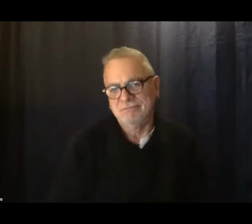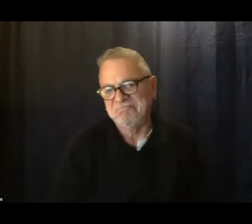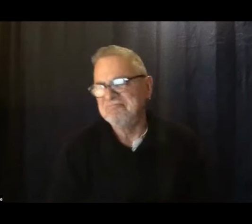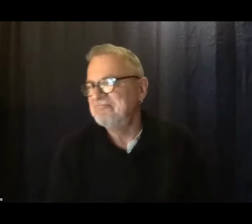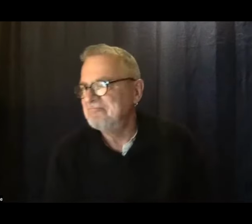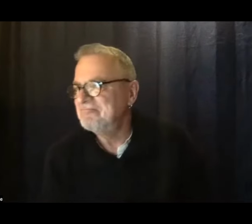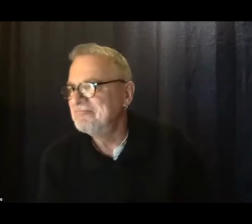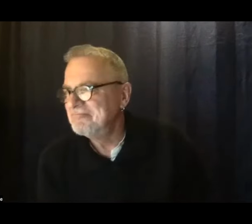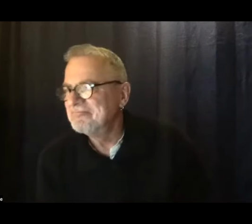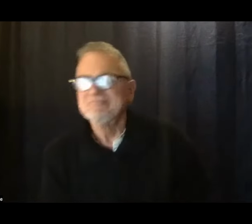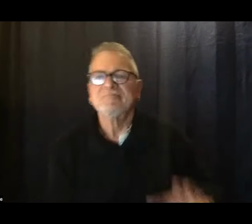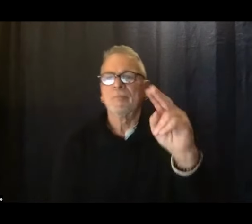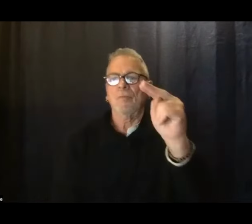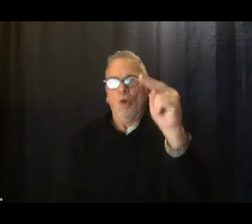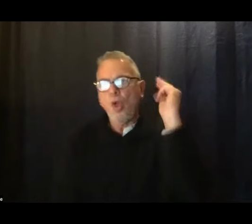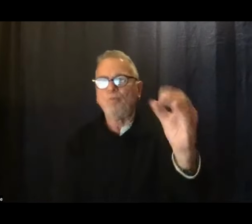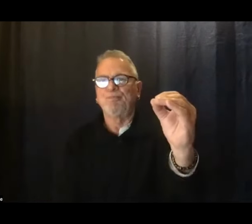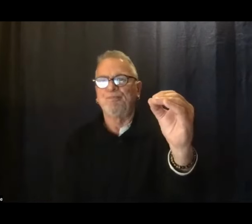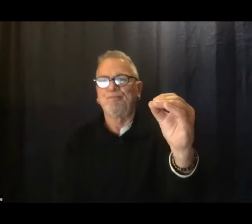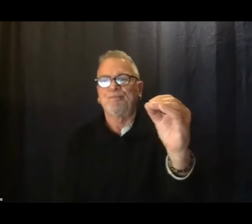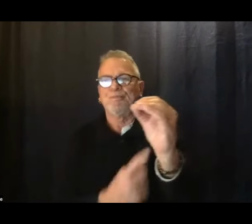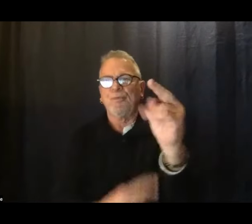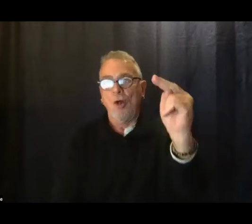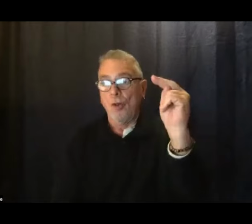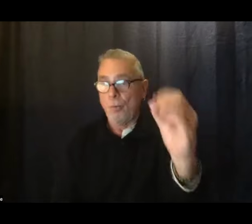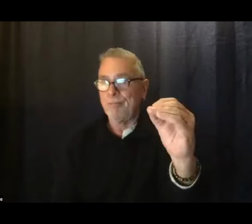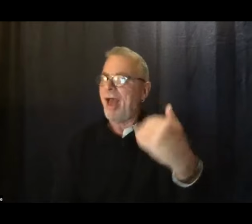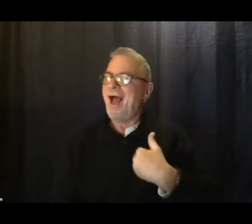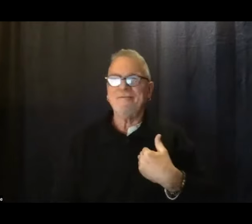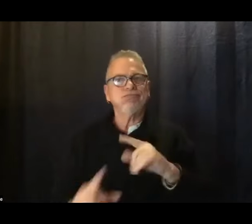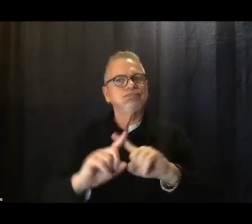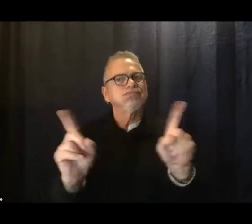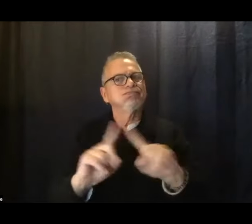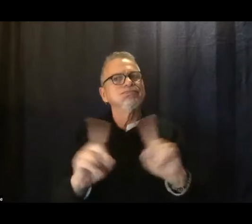X. So you've got that specific. No.